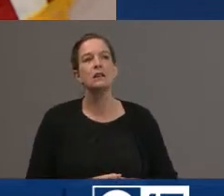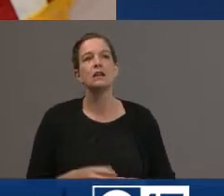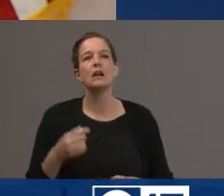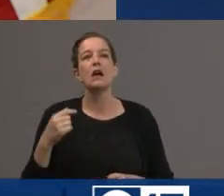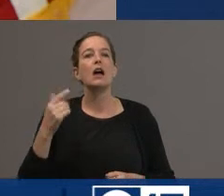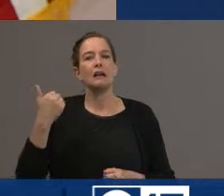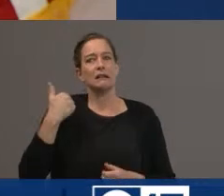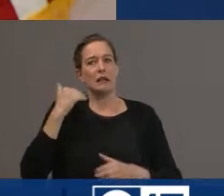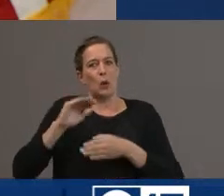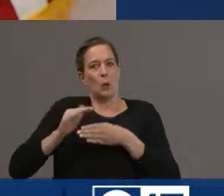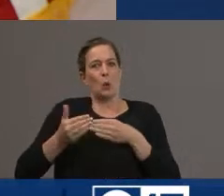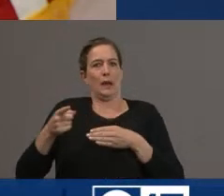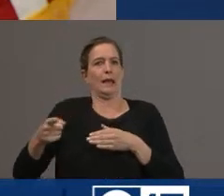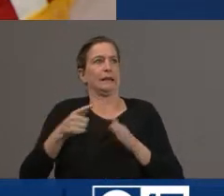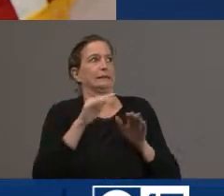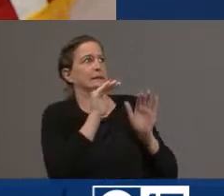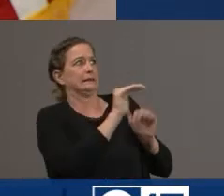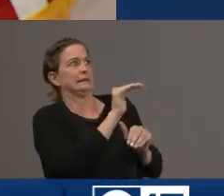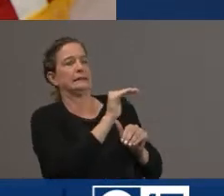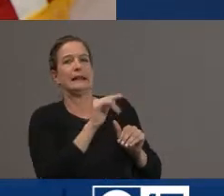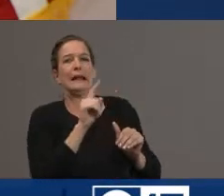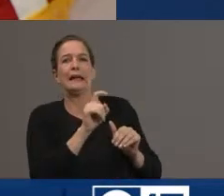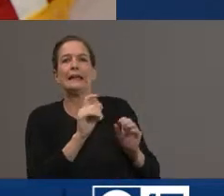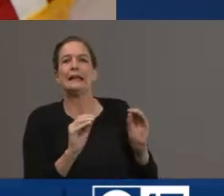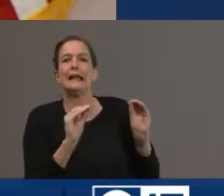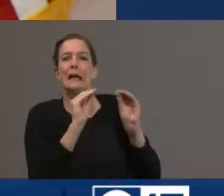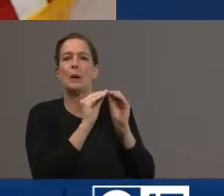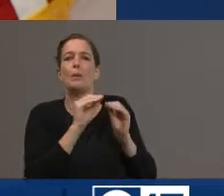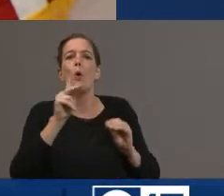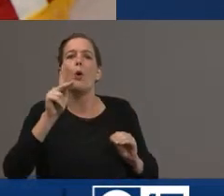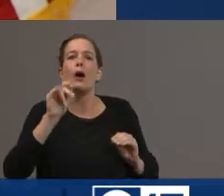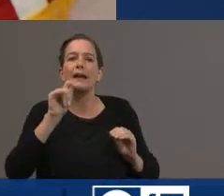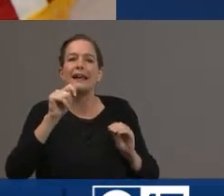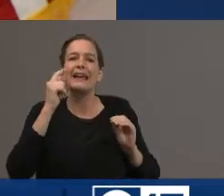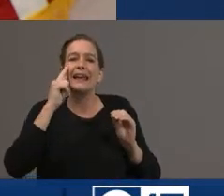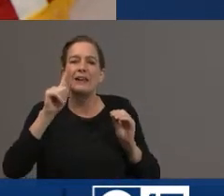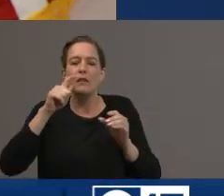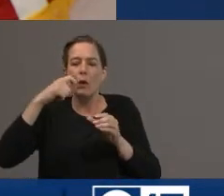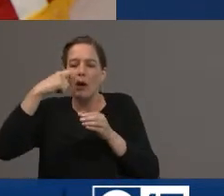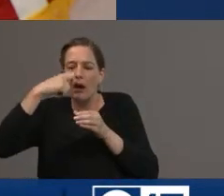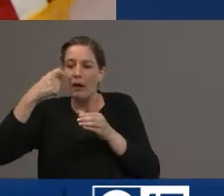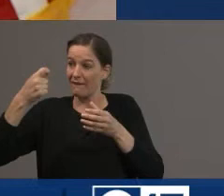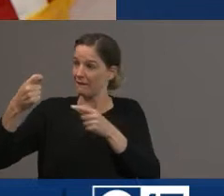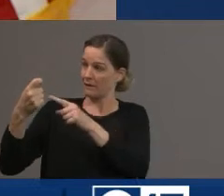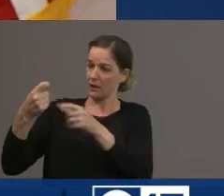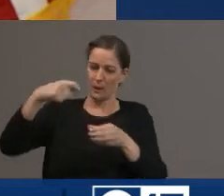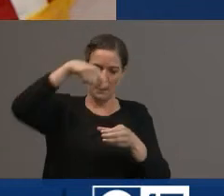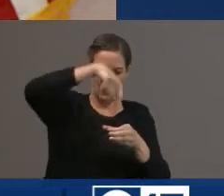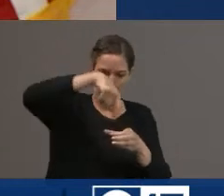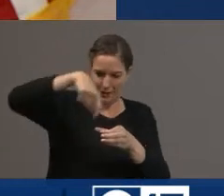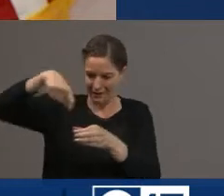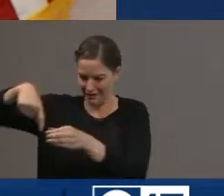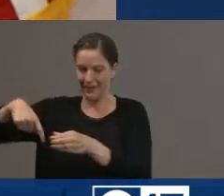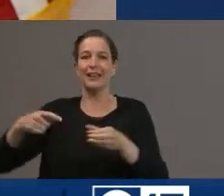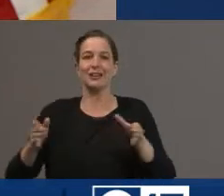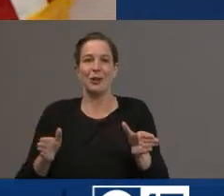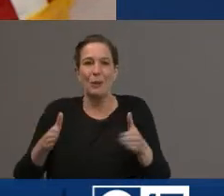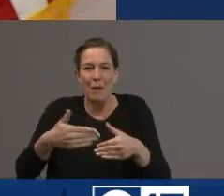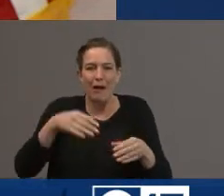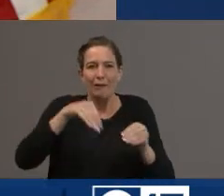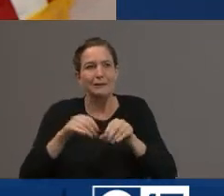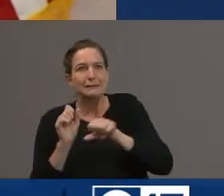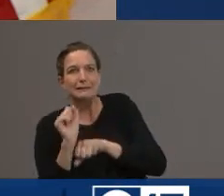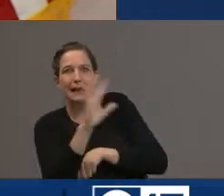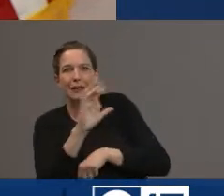needed assisted or additional specimen collection kits. So we were able to get them 10,000 additional collection kits